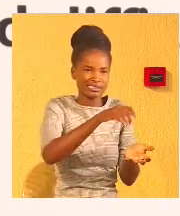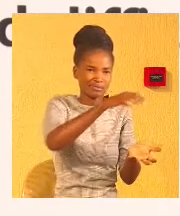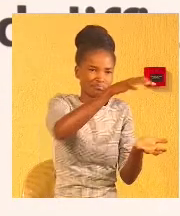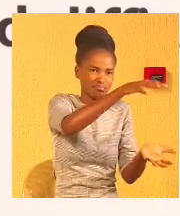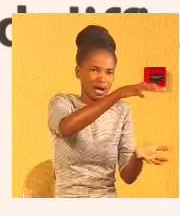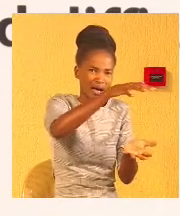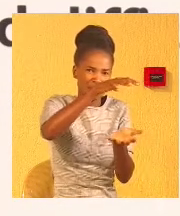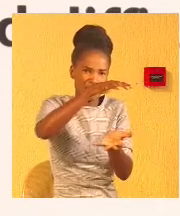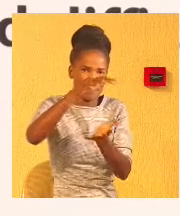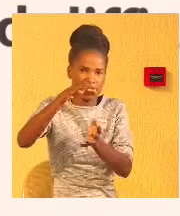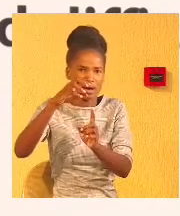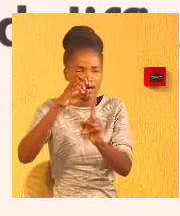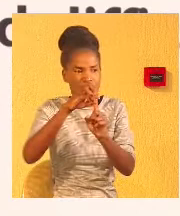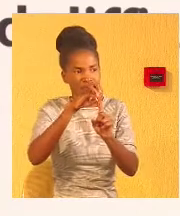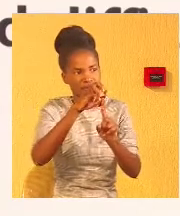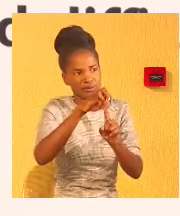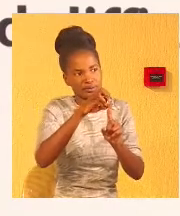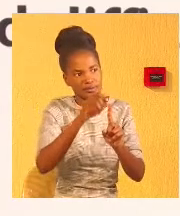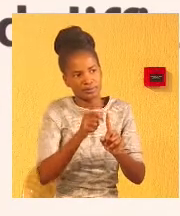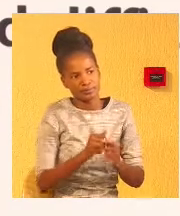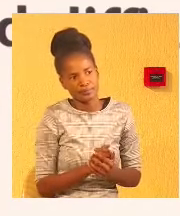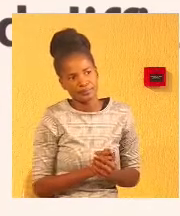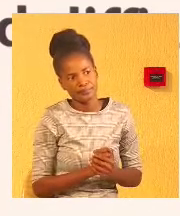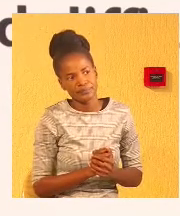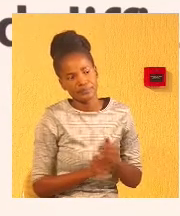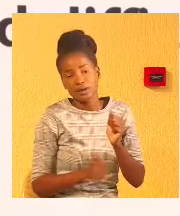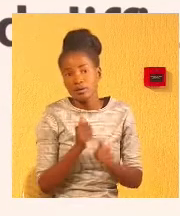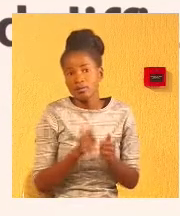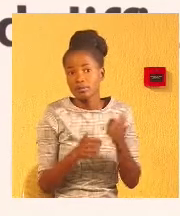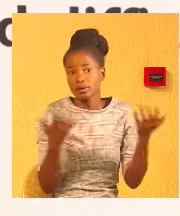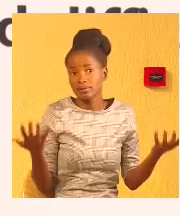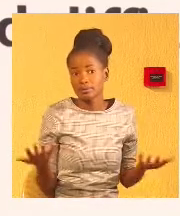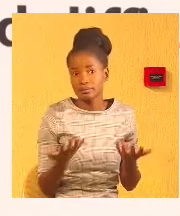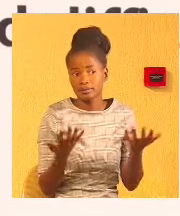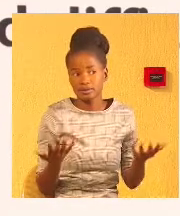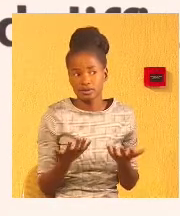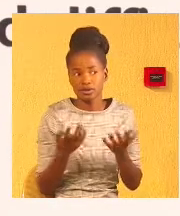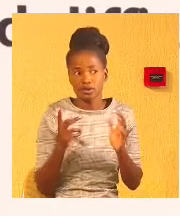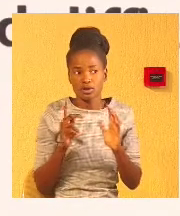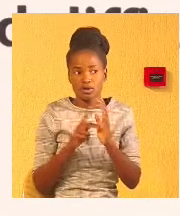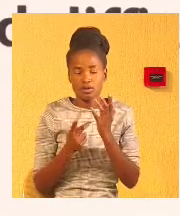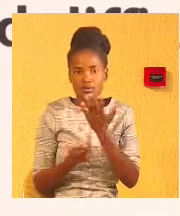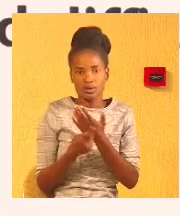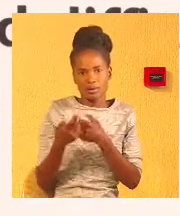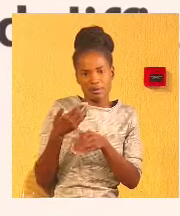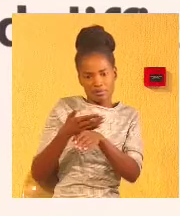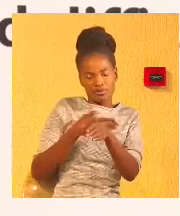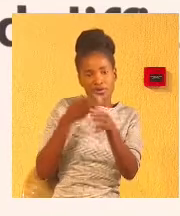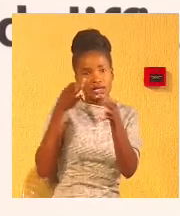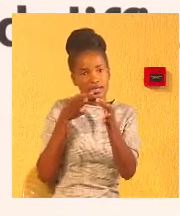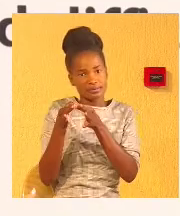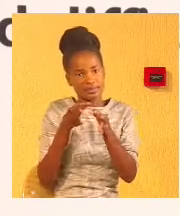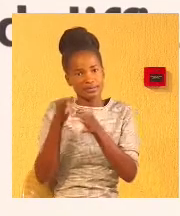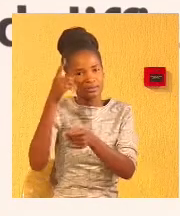of grains. But because of the programs that I have referred to earlier